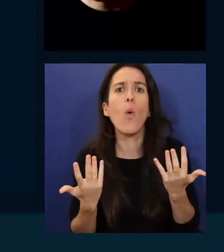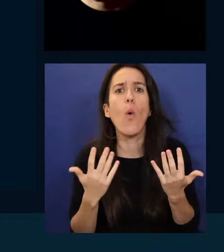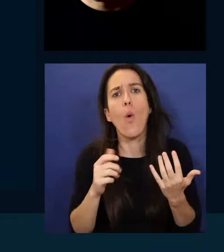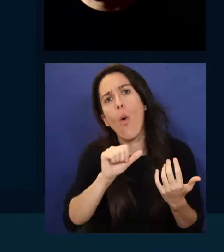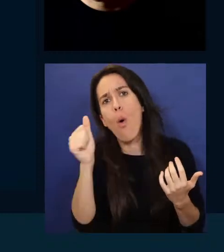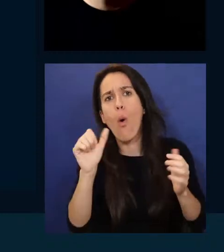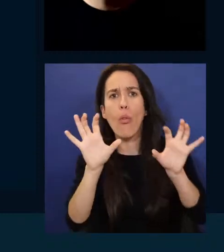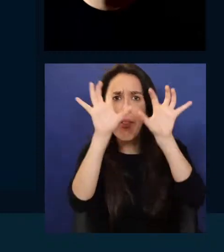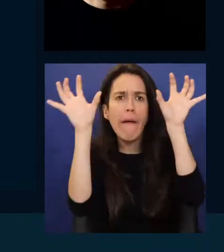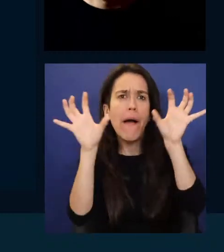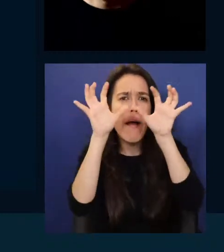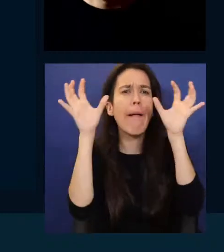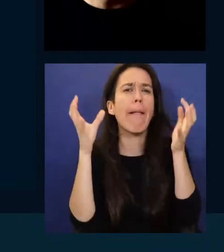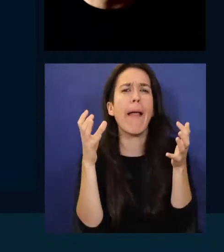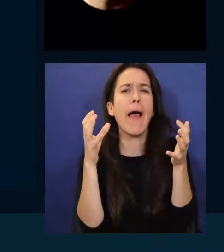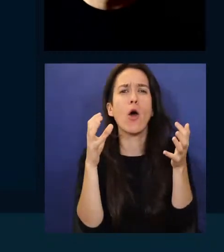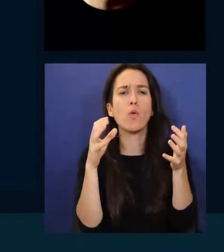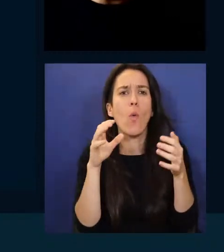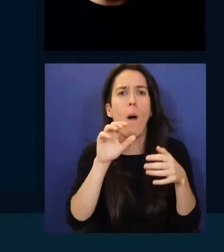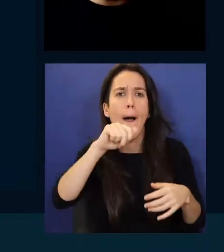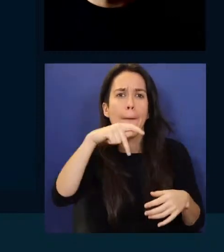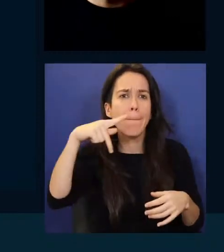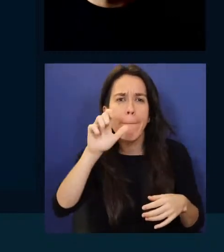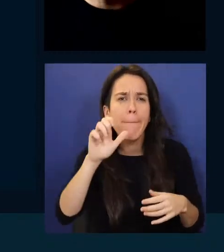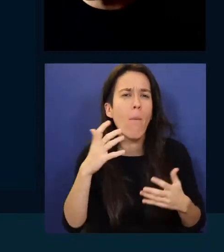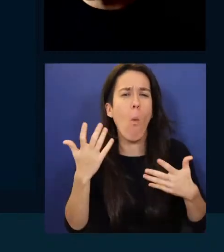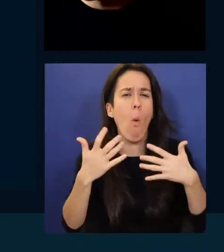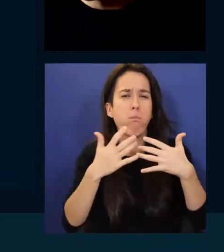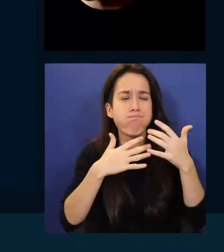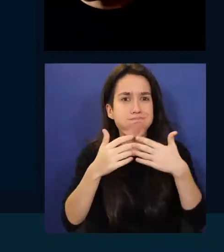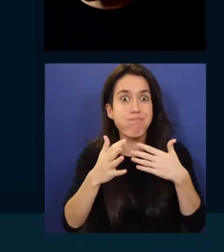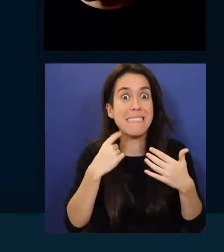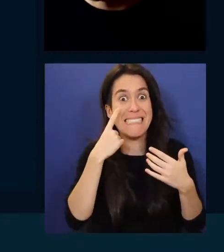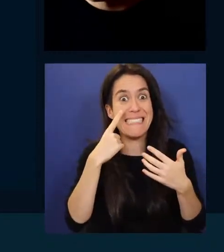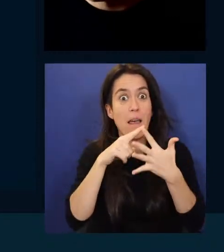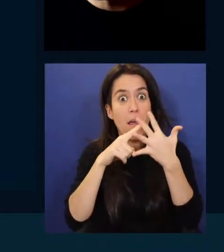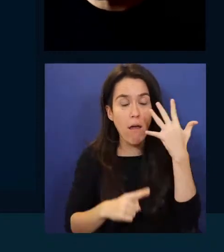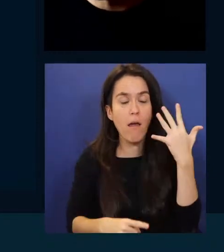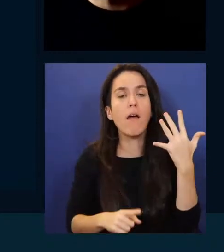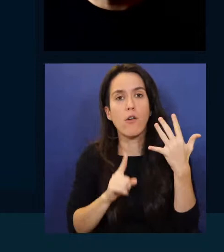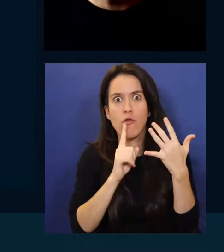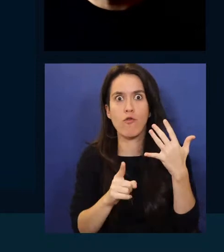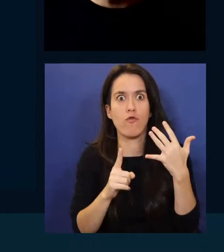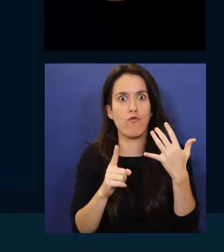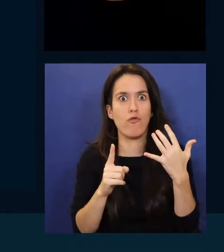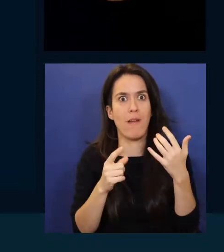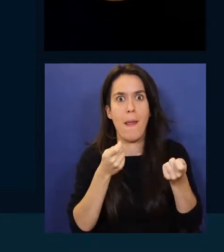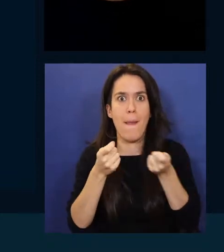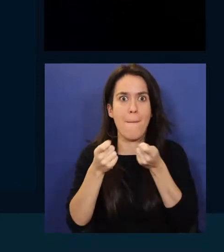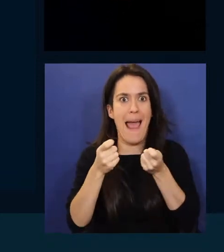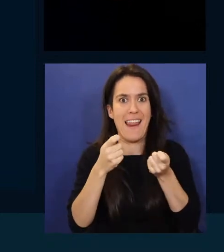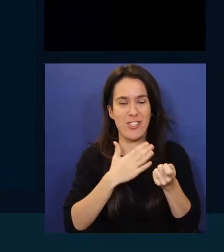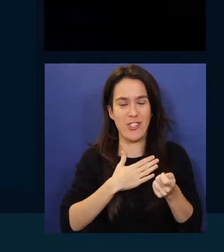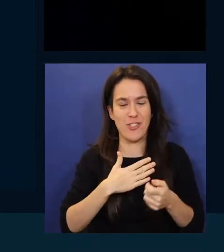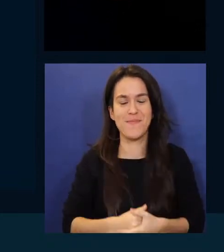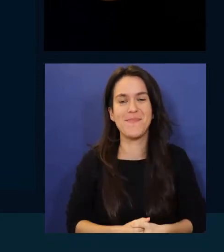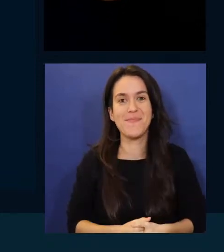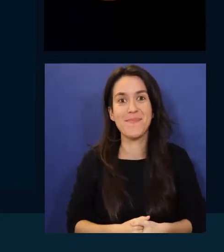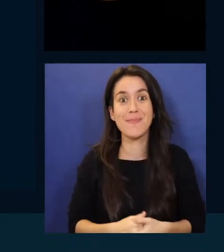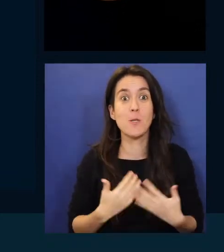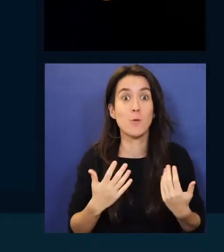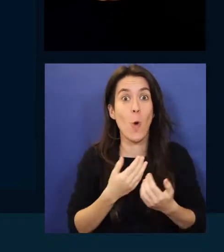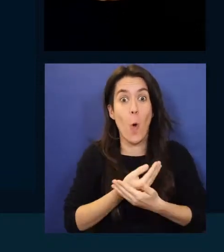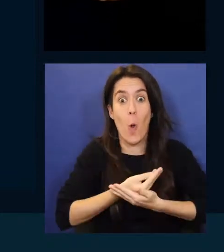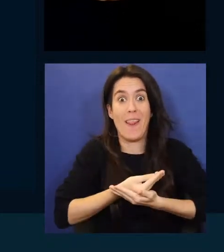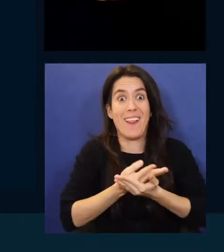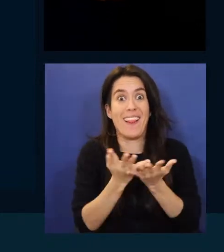cloud as well, as long as you have container as an endpoint on which we sort of build out our managed service portfolio. So all the tools, for